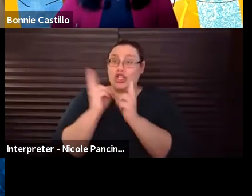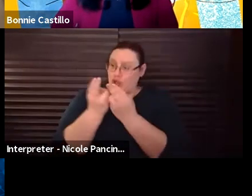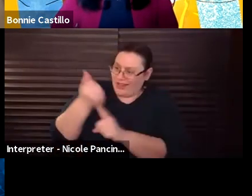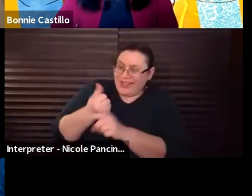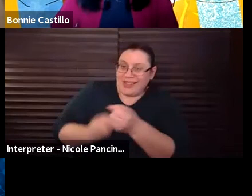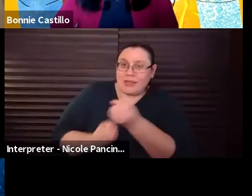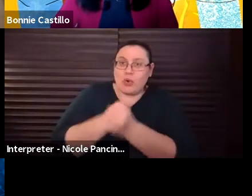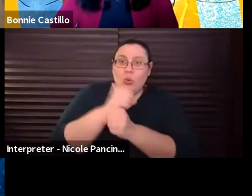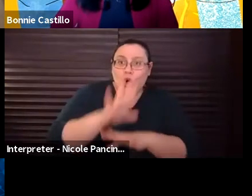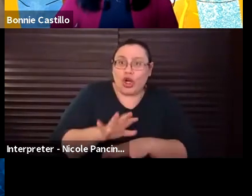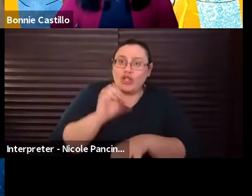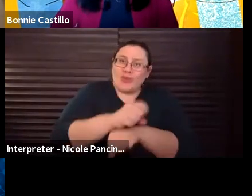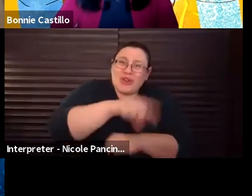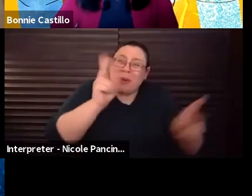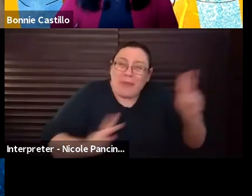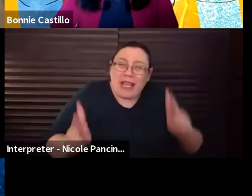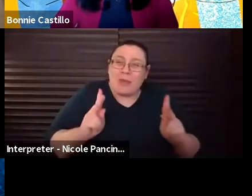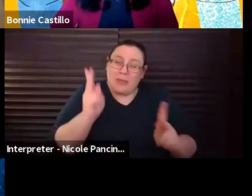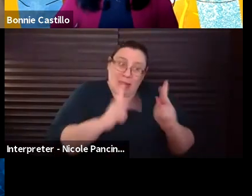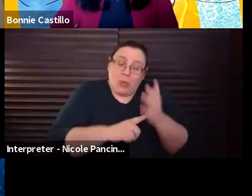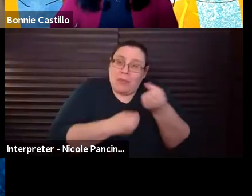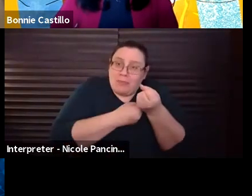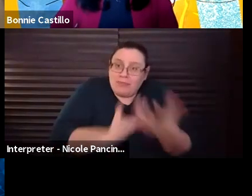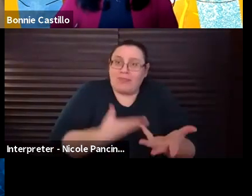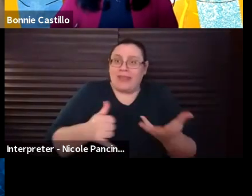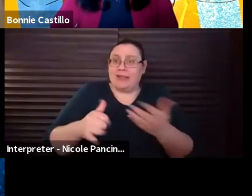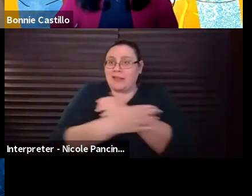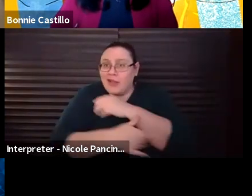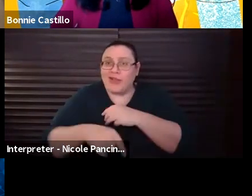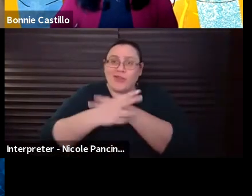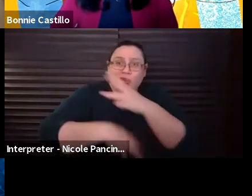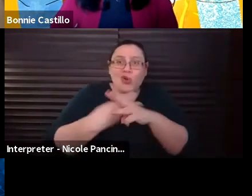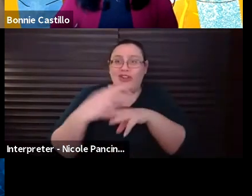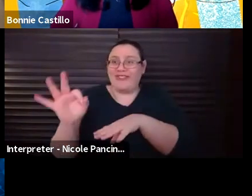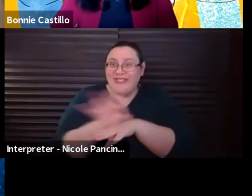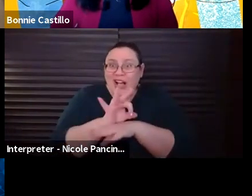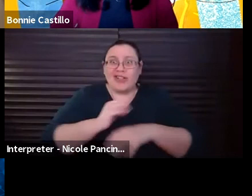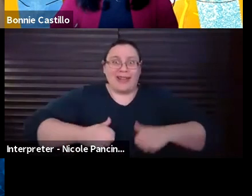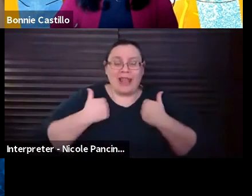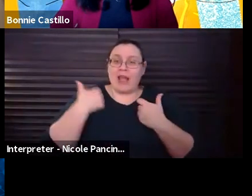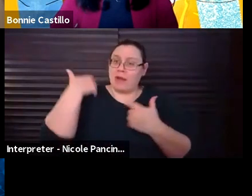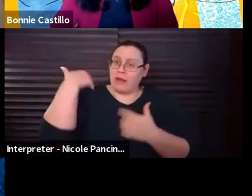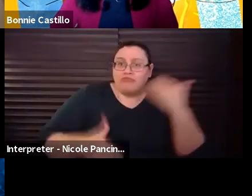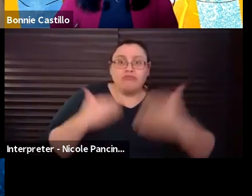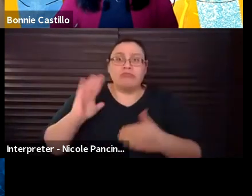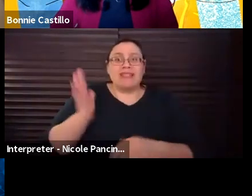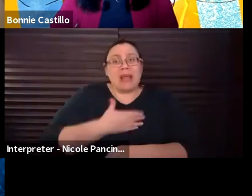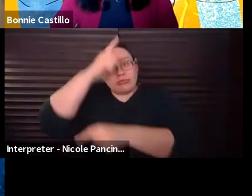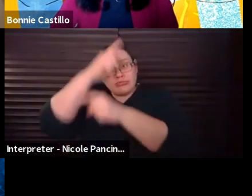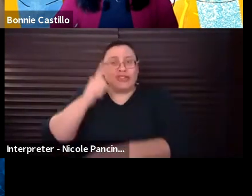are people. People are what makes this country and our world function and live and breathe. It's our brothers and